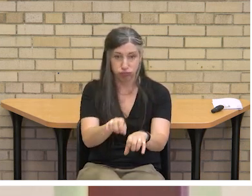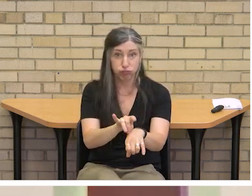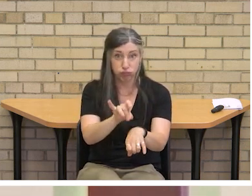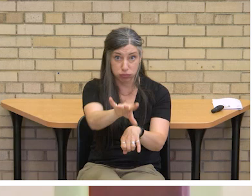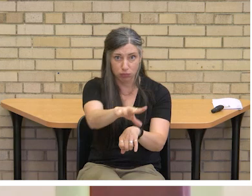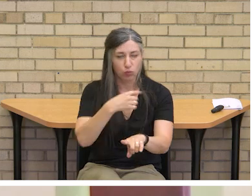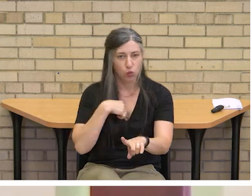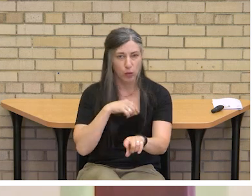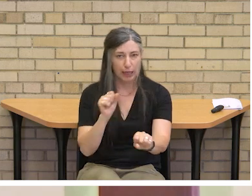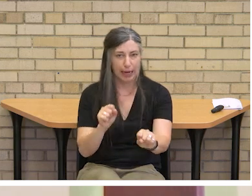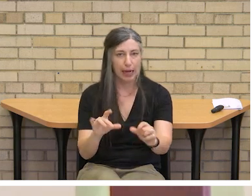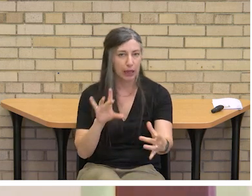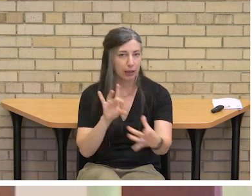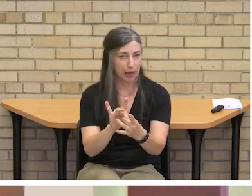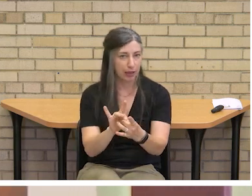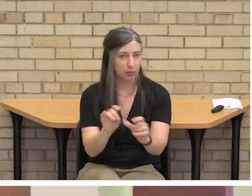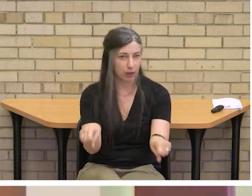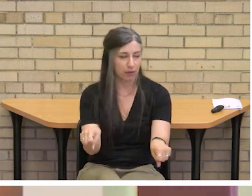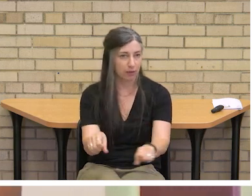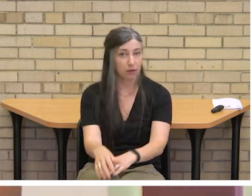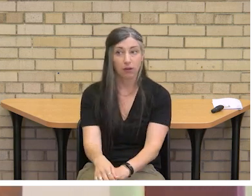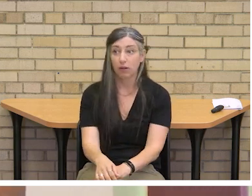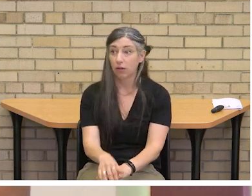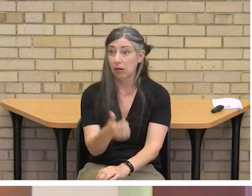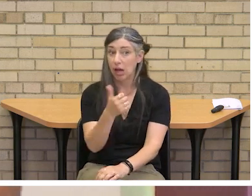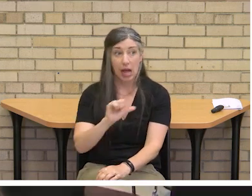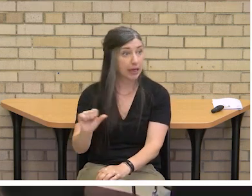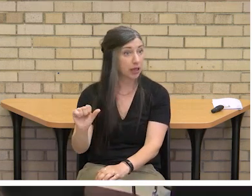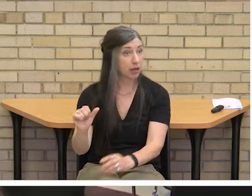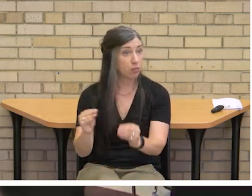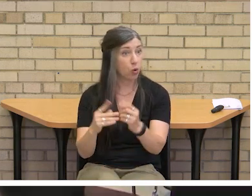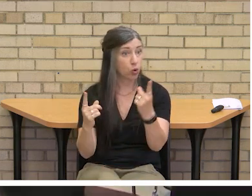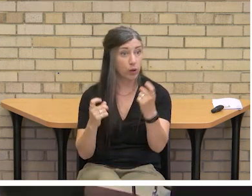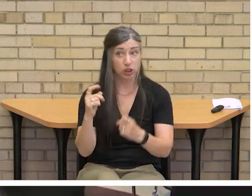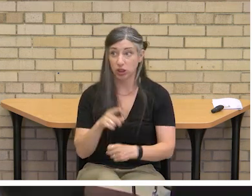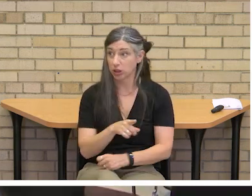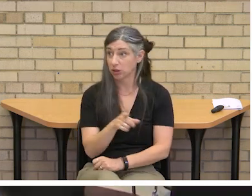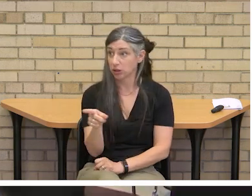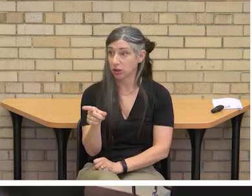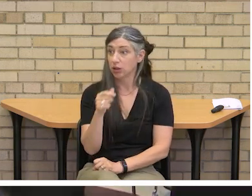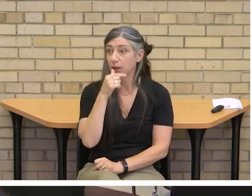connect about that. Any questions in the room?